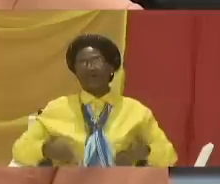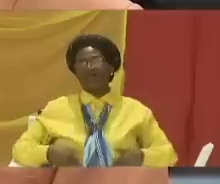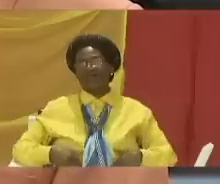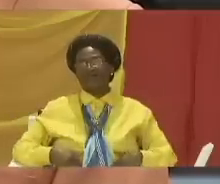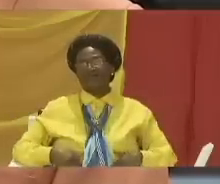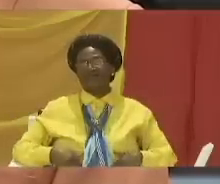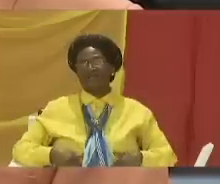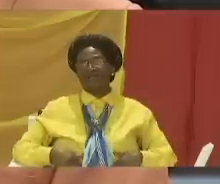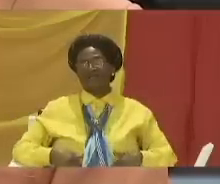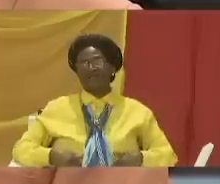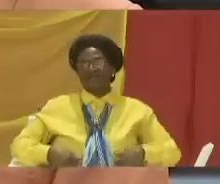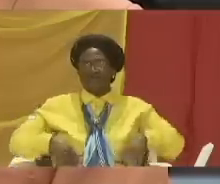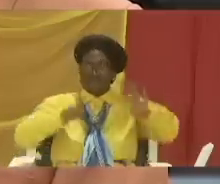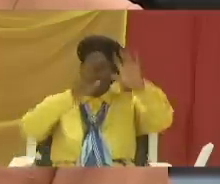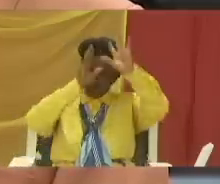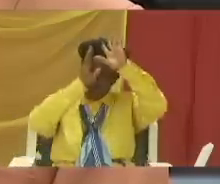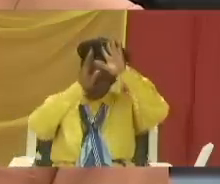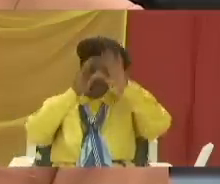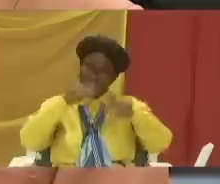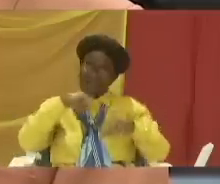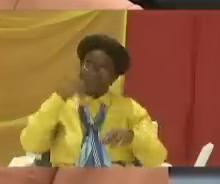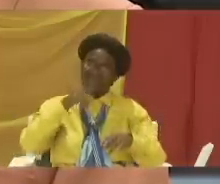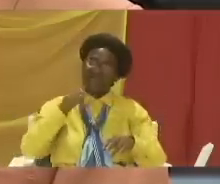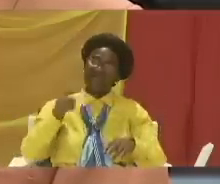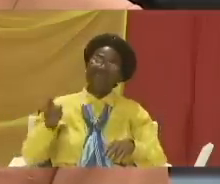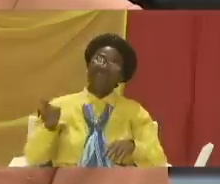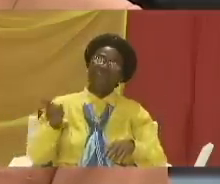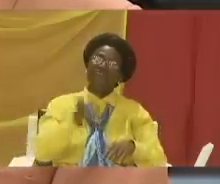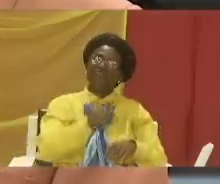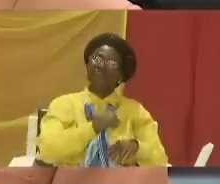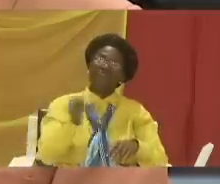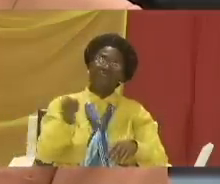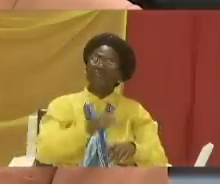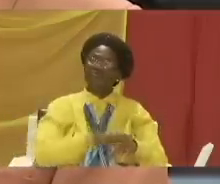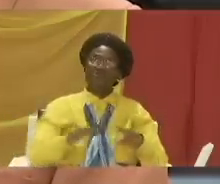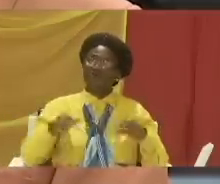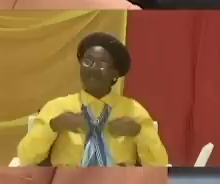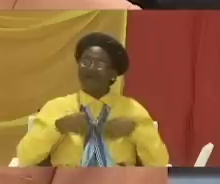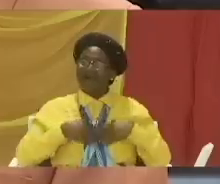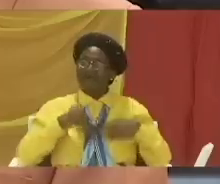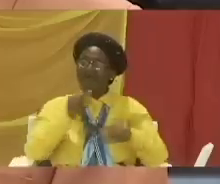Daddy says, you are jobless now.